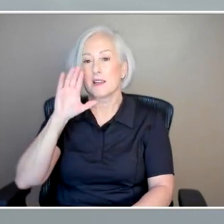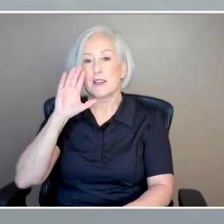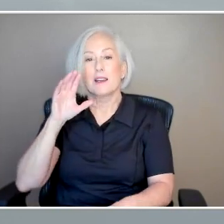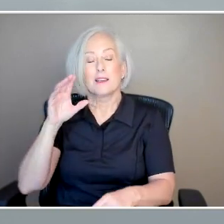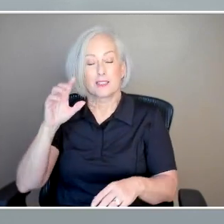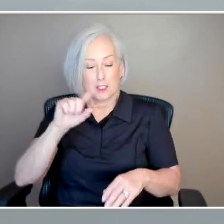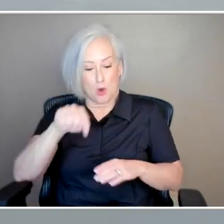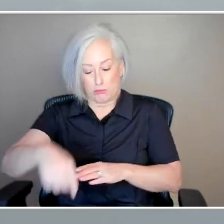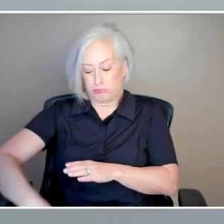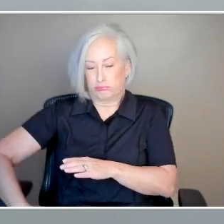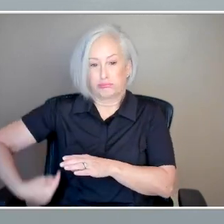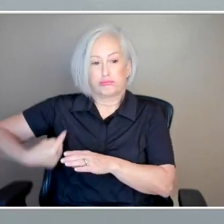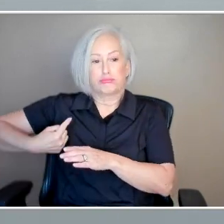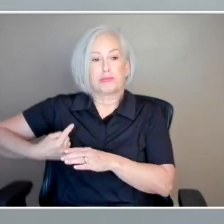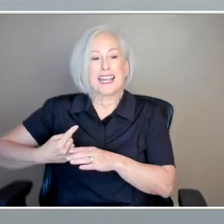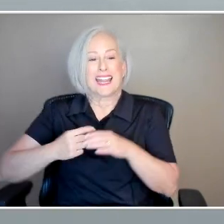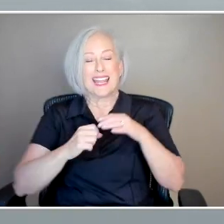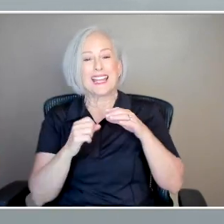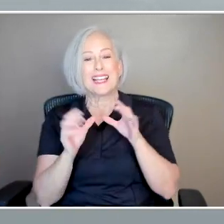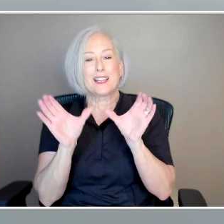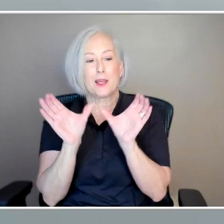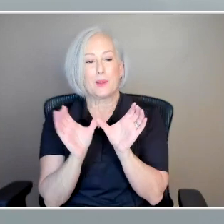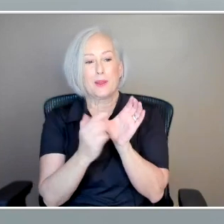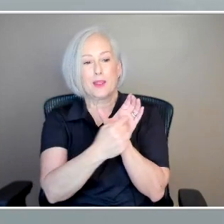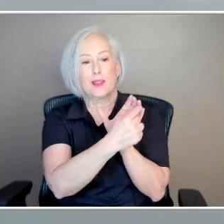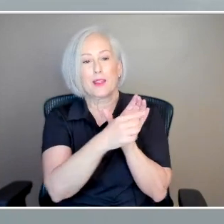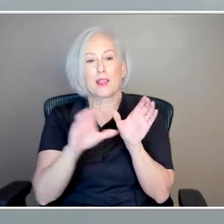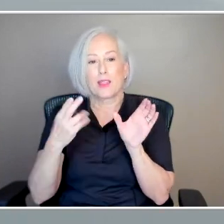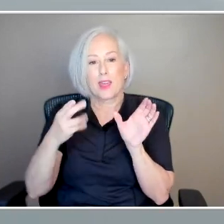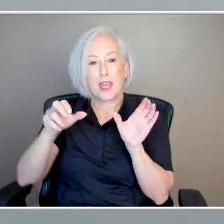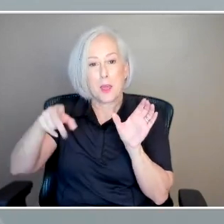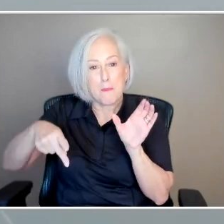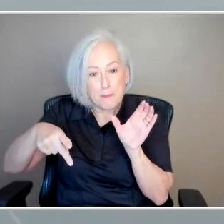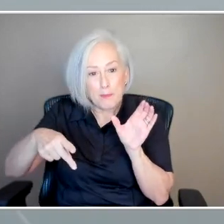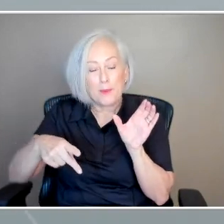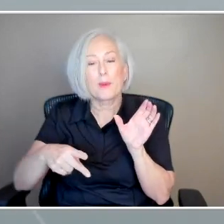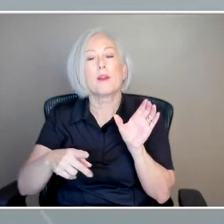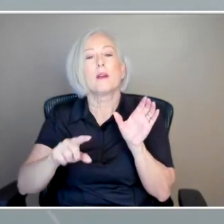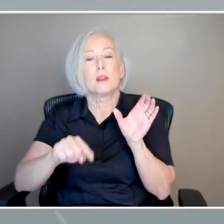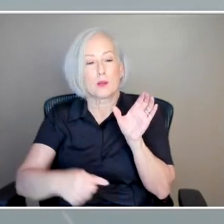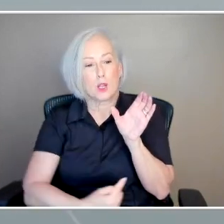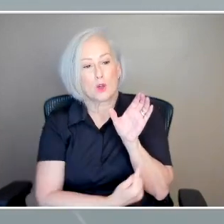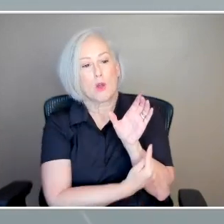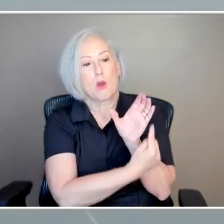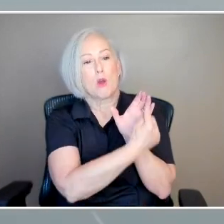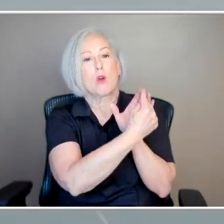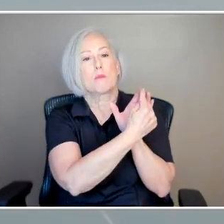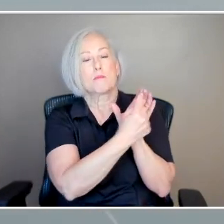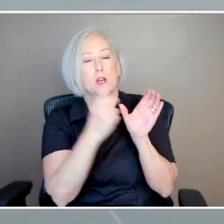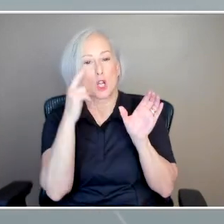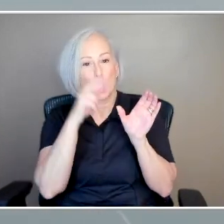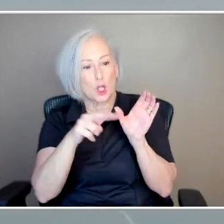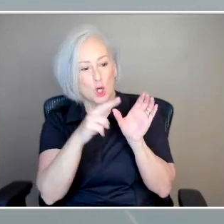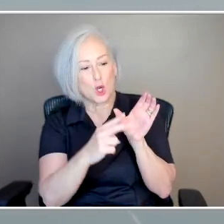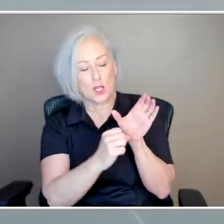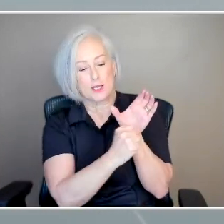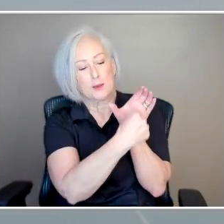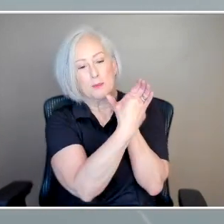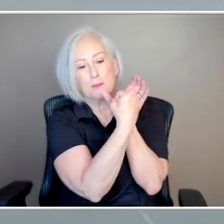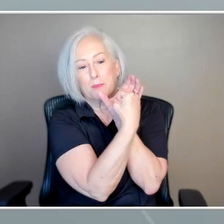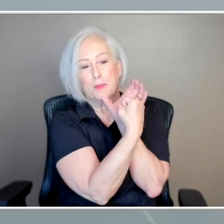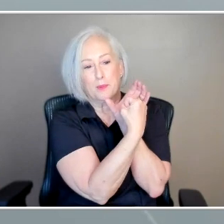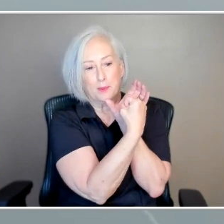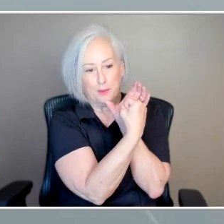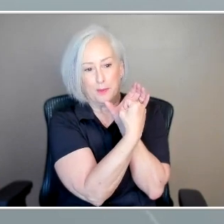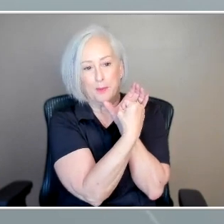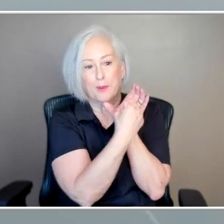and we've pulled on the leg a little bit or distracted it. And so on the right side of the image is part of the femoral head. At the top left is the labrum, or